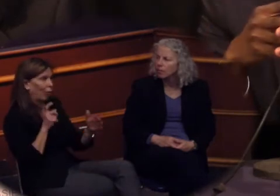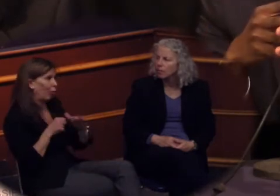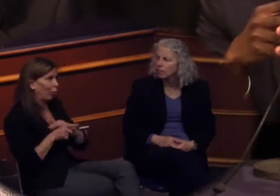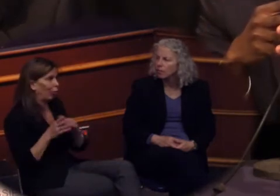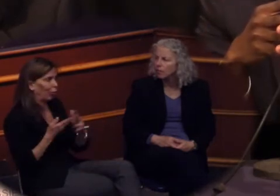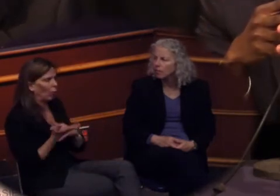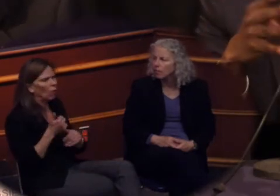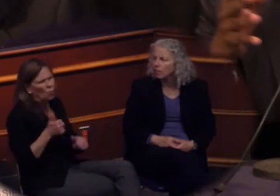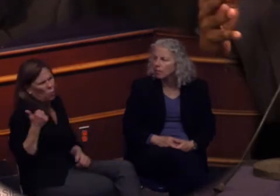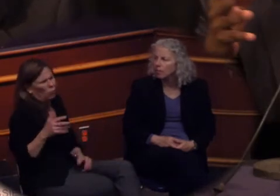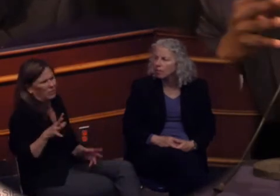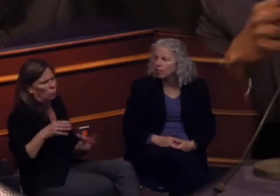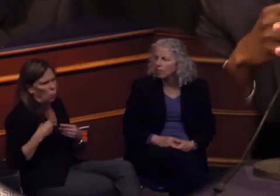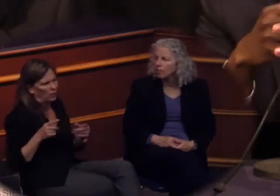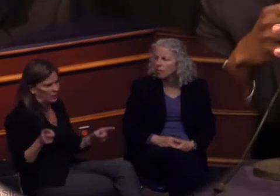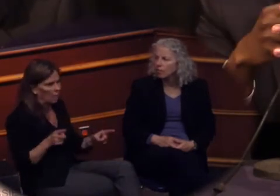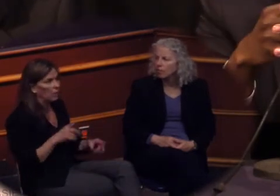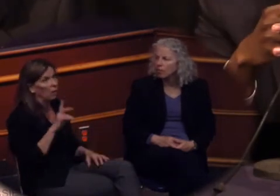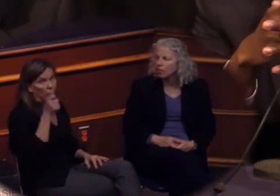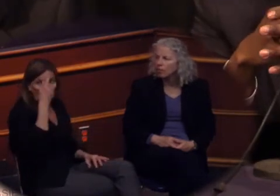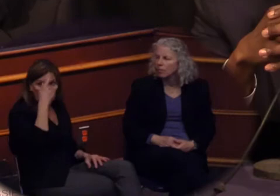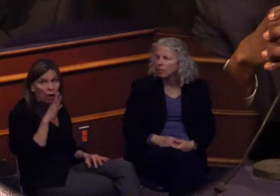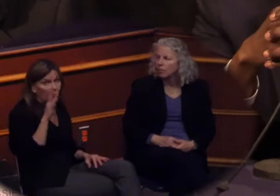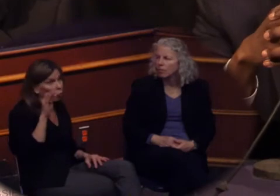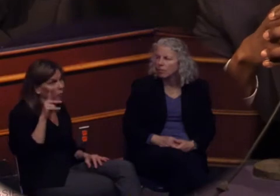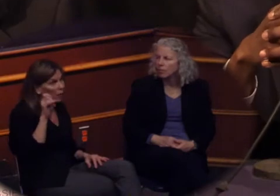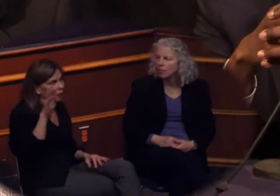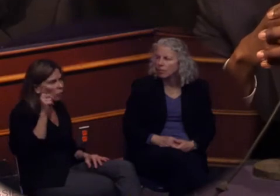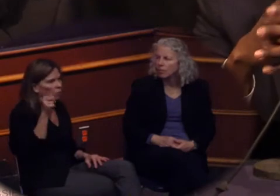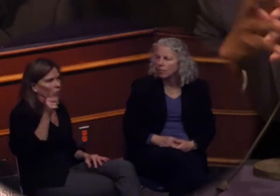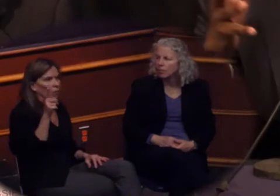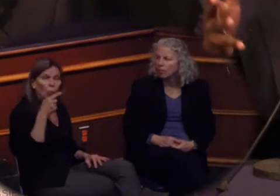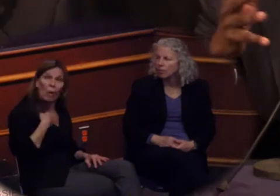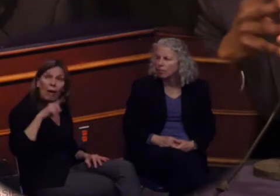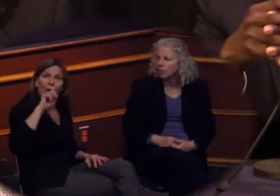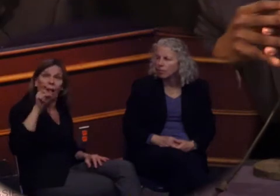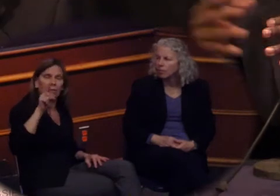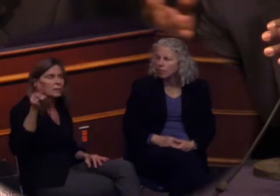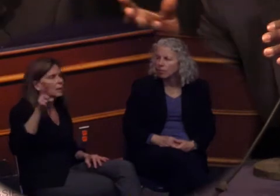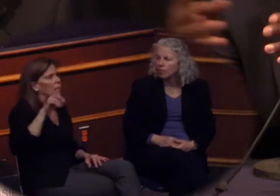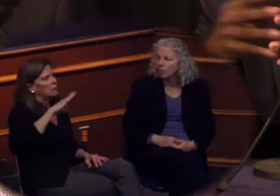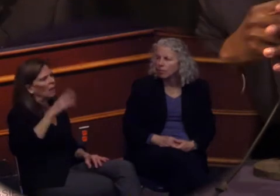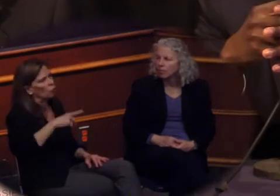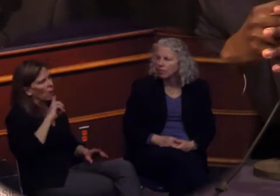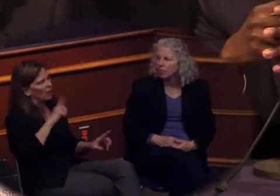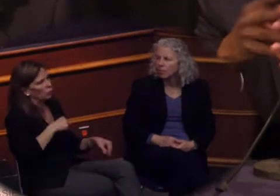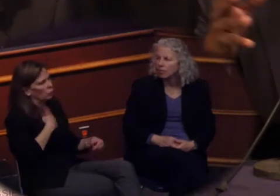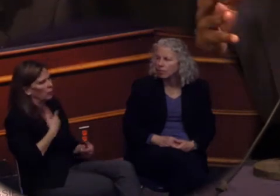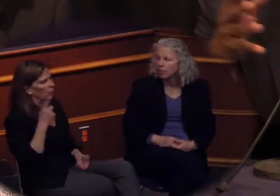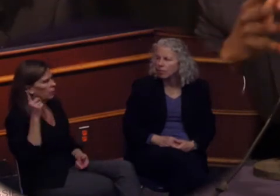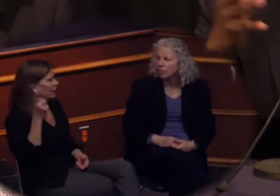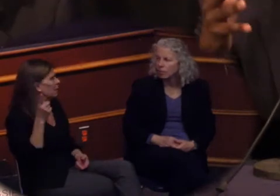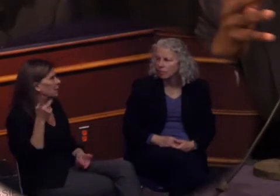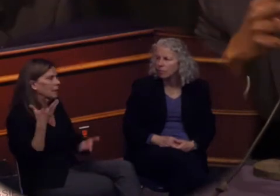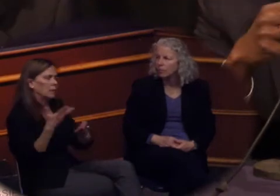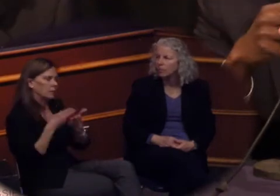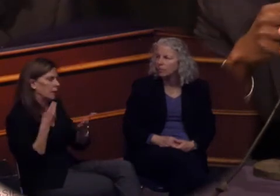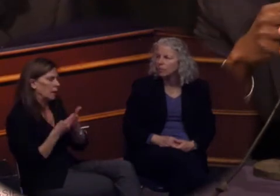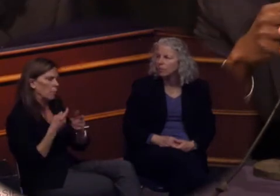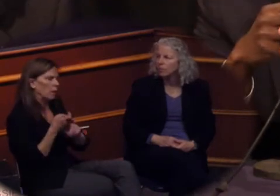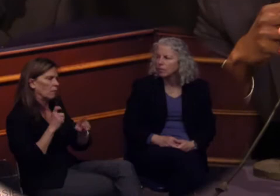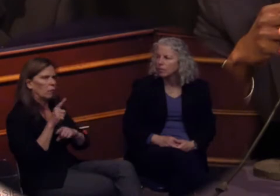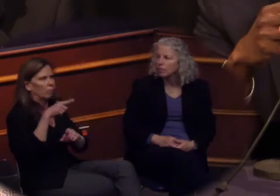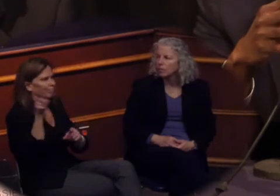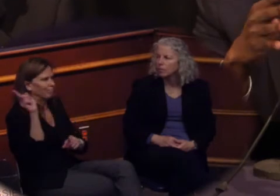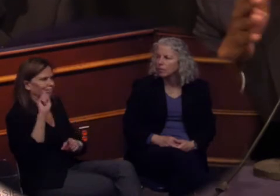statements. Governor Baker, of course, never answered me or gave his answer because he's taking money through the RNC and other places and